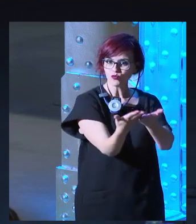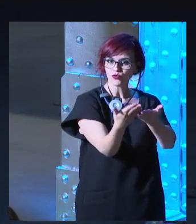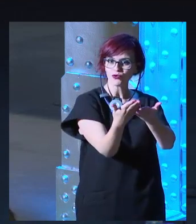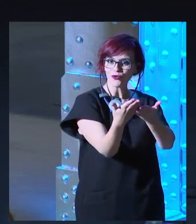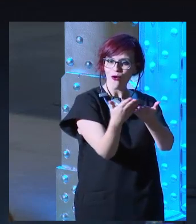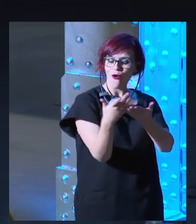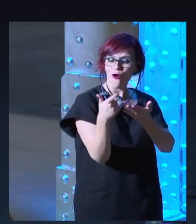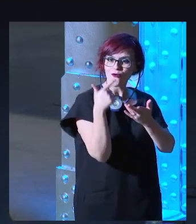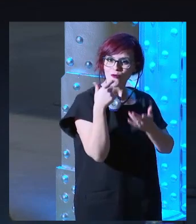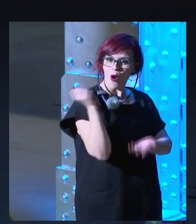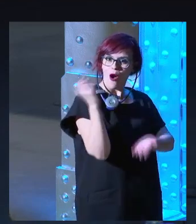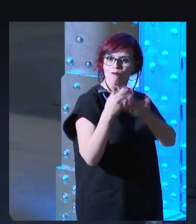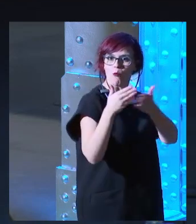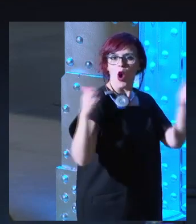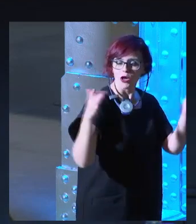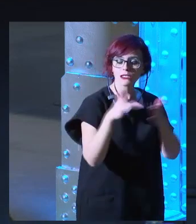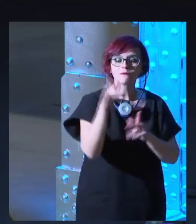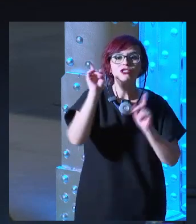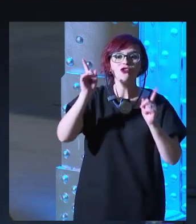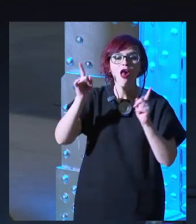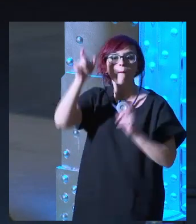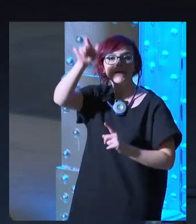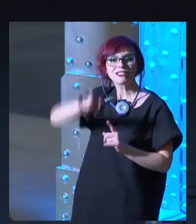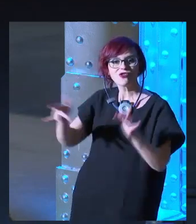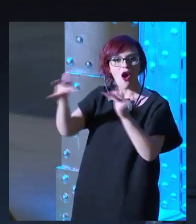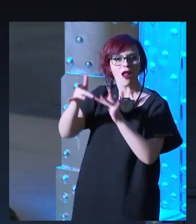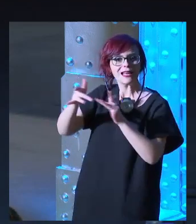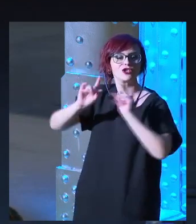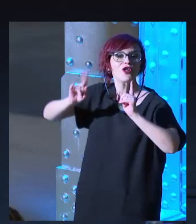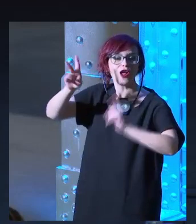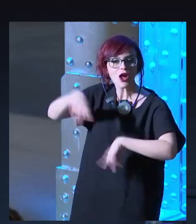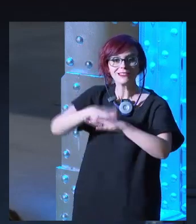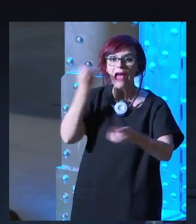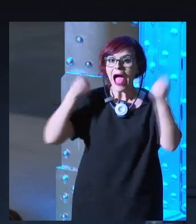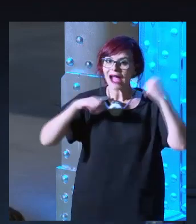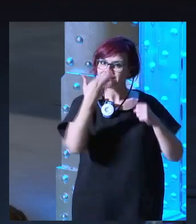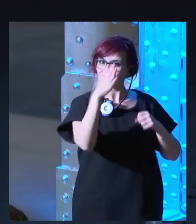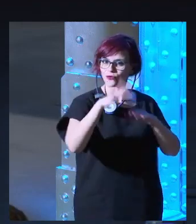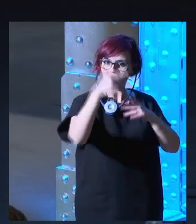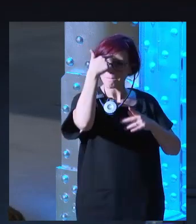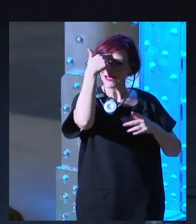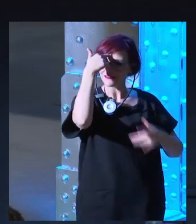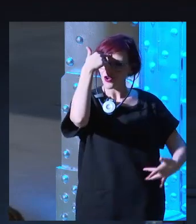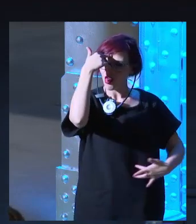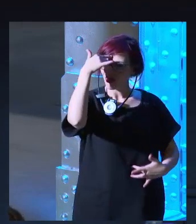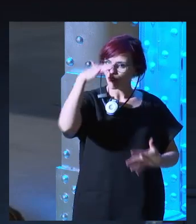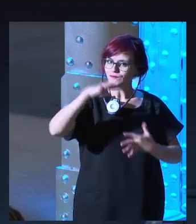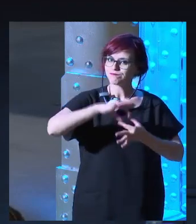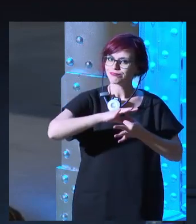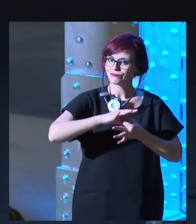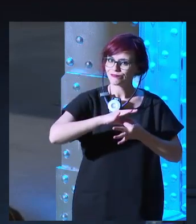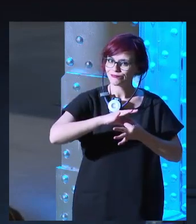that you feel. It's an attitude of mind and heart, I think, love.